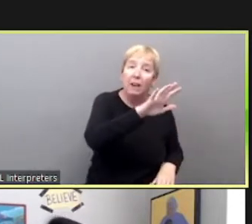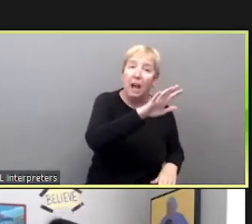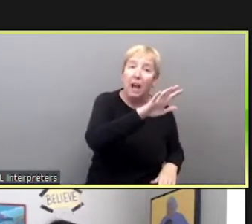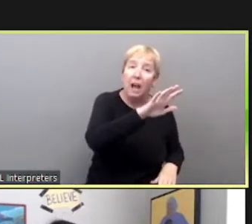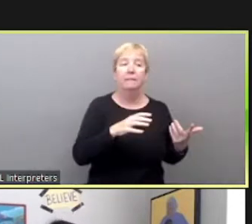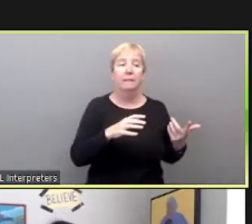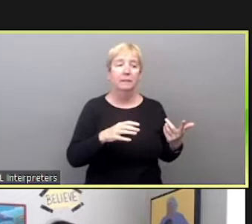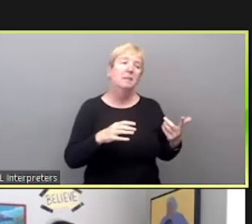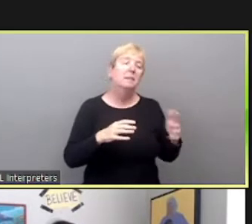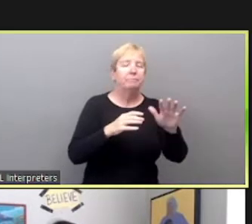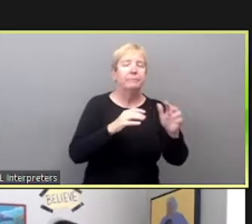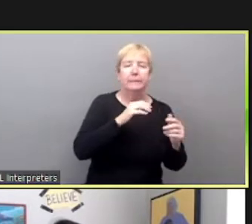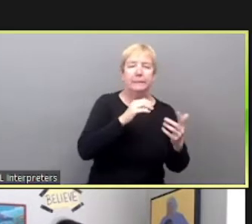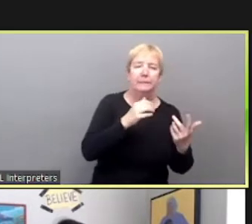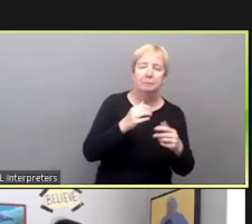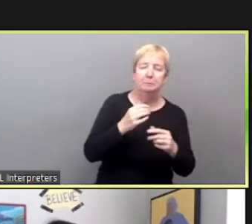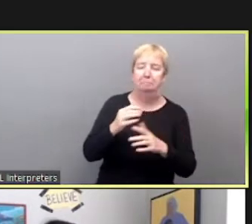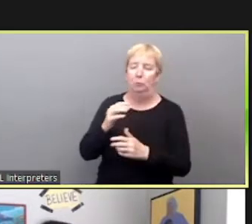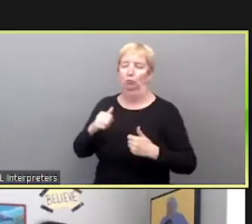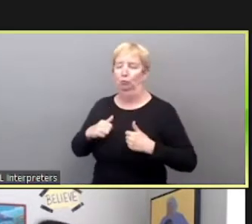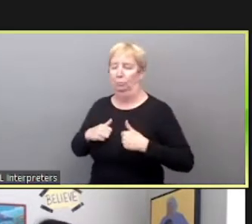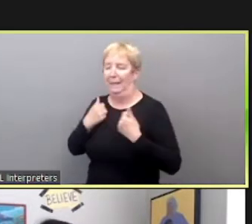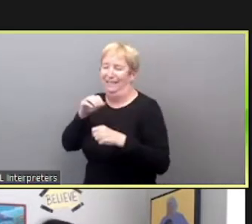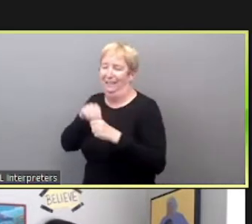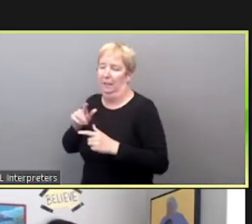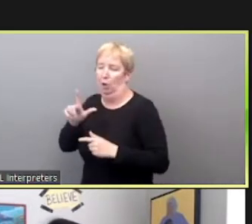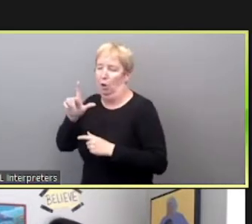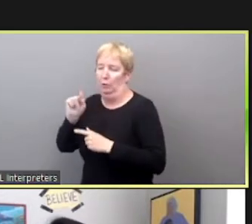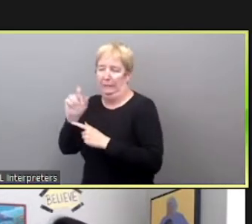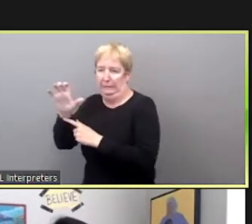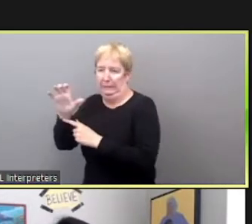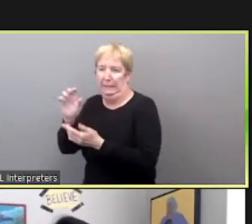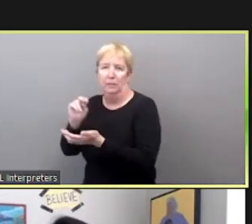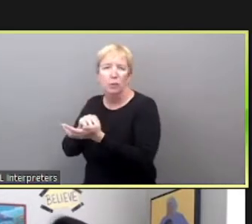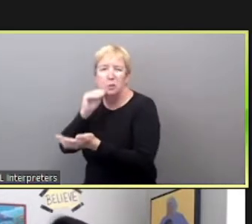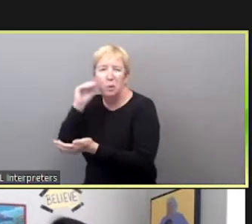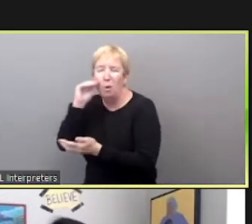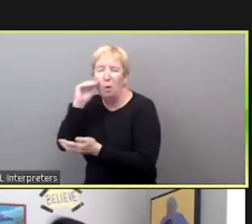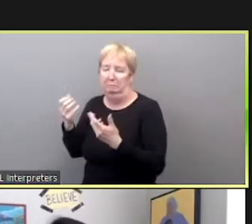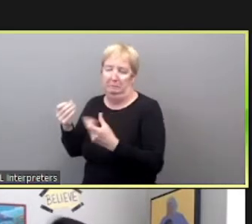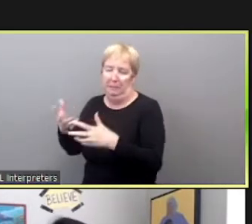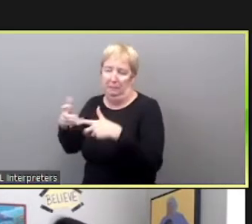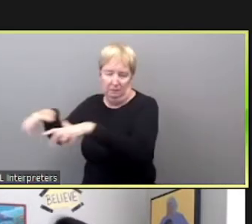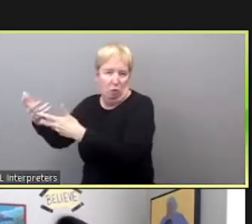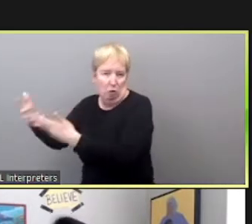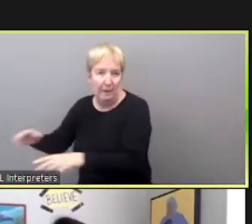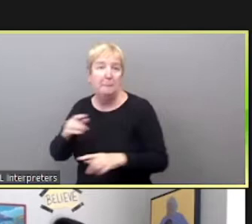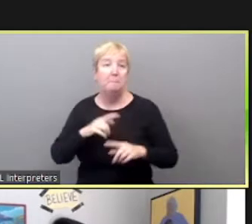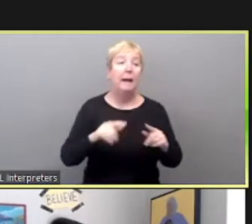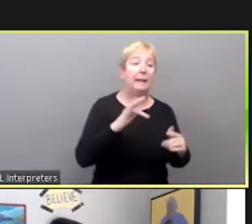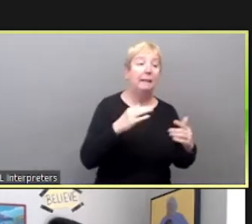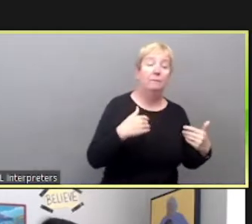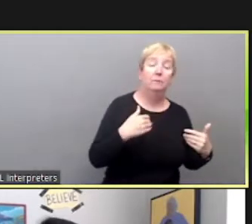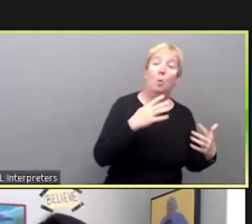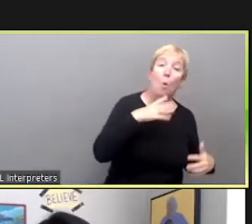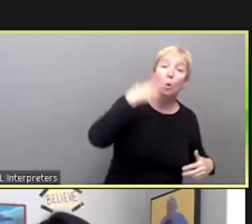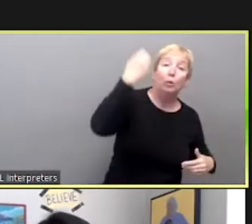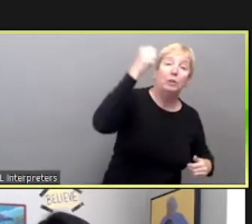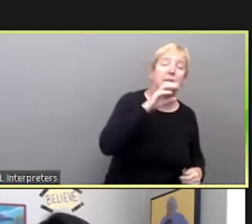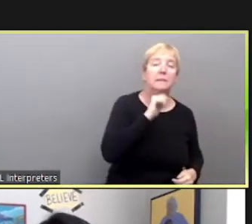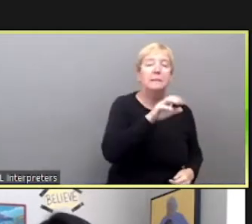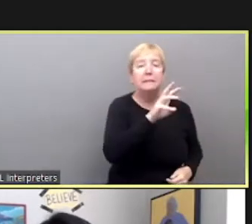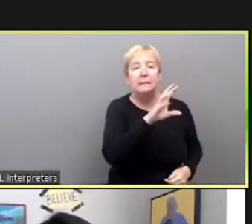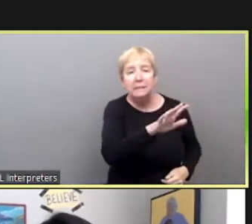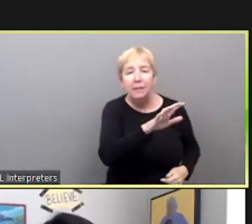and long-term care facilities, but 50 to 64-year-olds with underlying medical conditions, if that group could